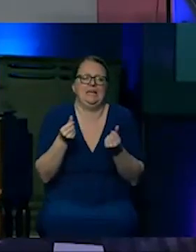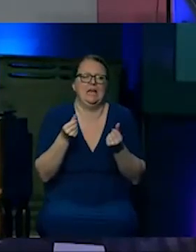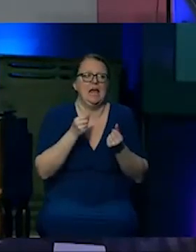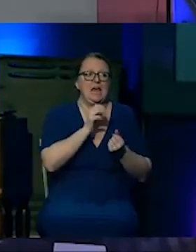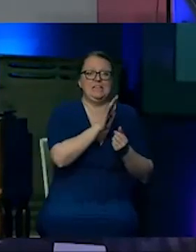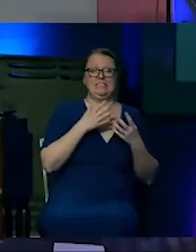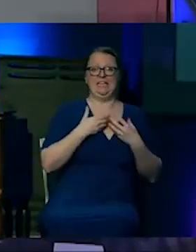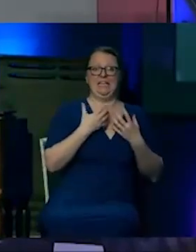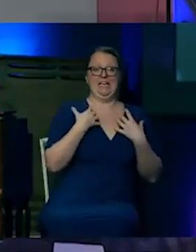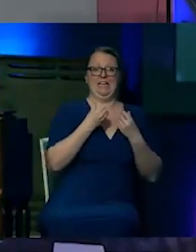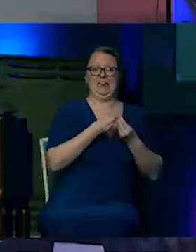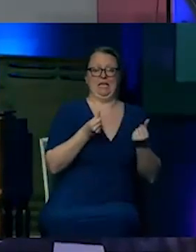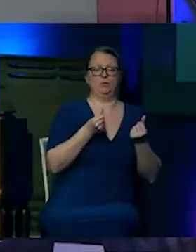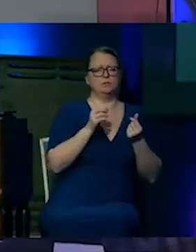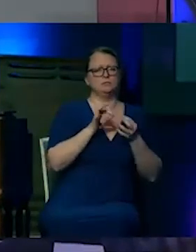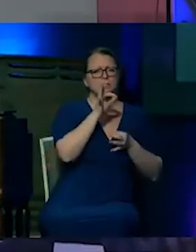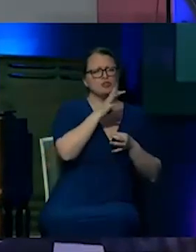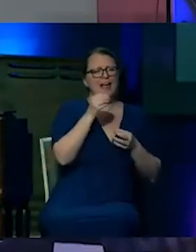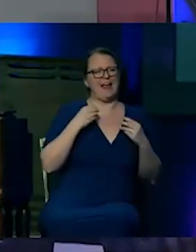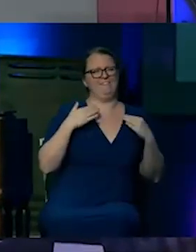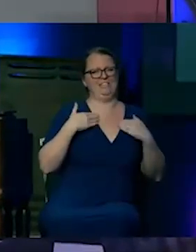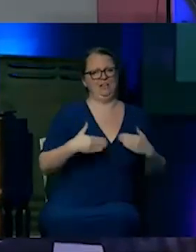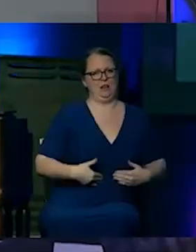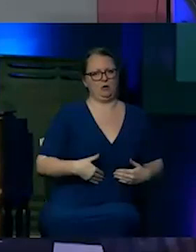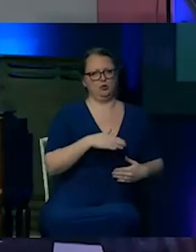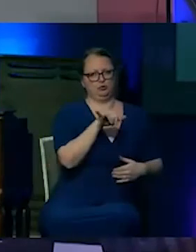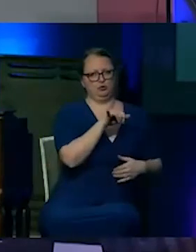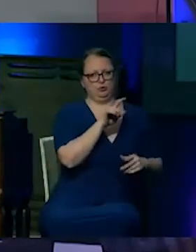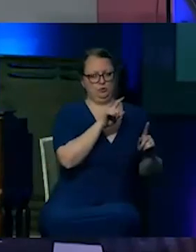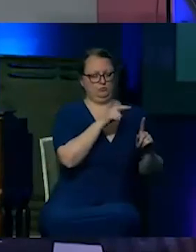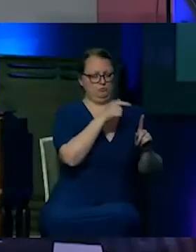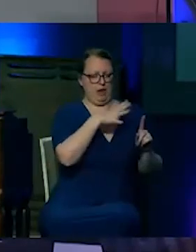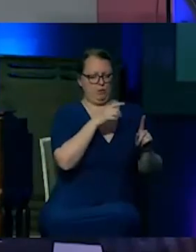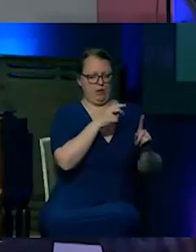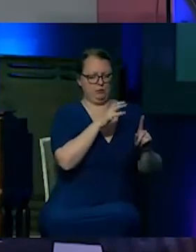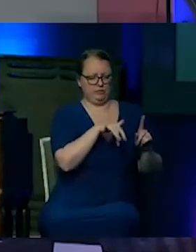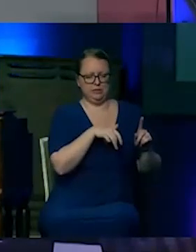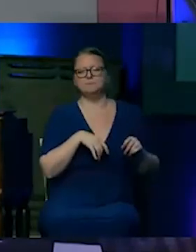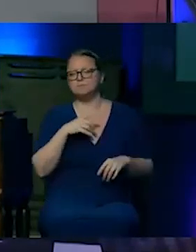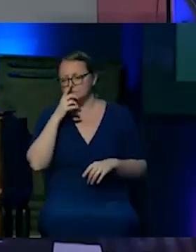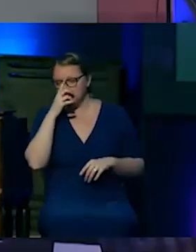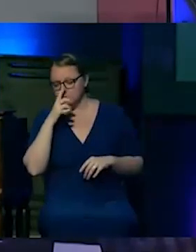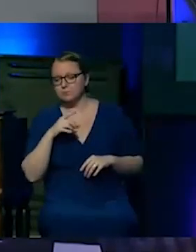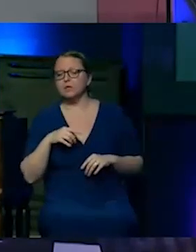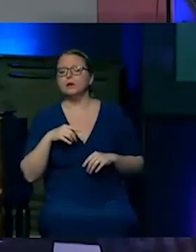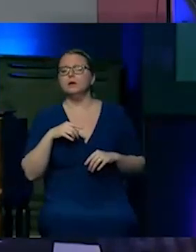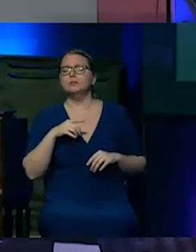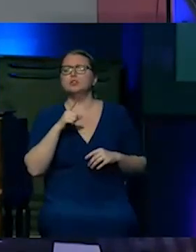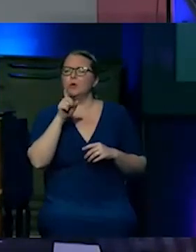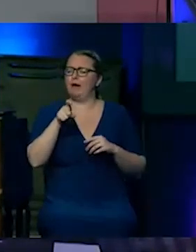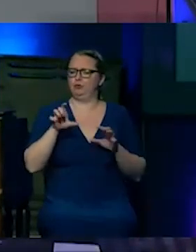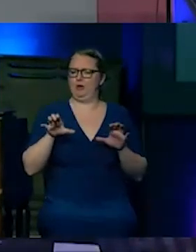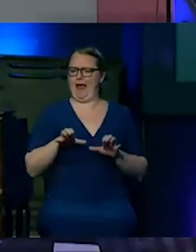in that moment as well as physiological. In our old communities, there was a policing of participation, right? You have to